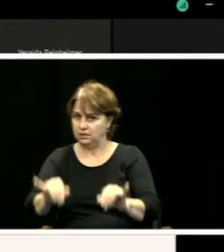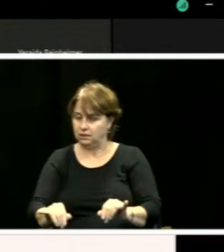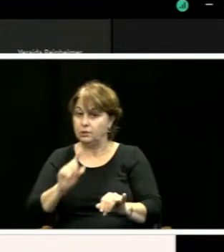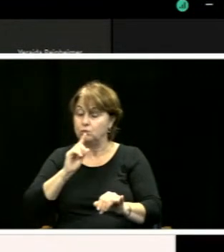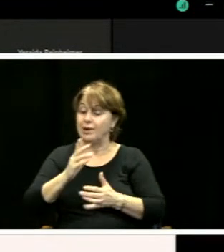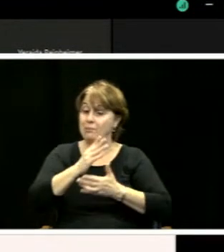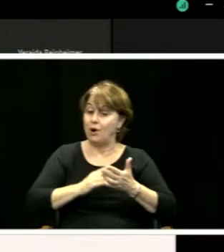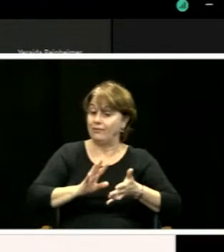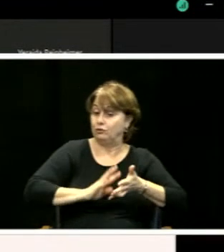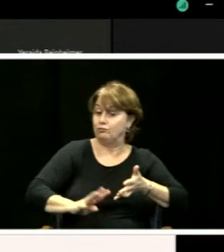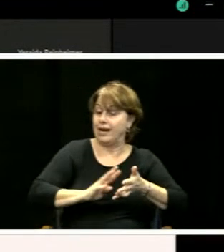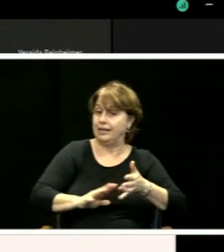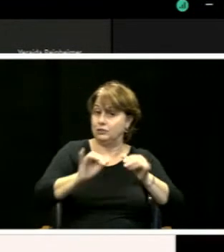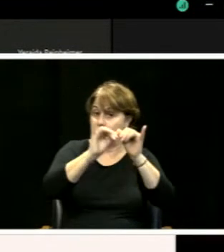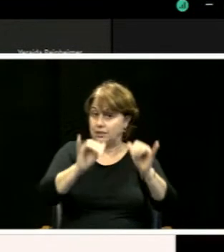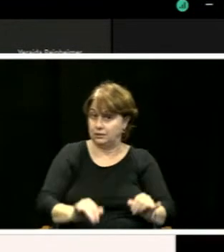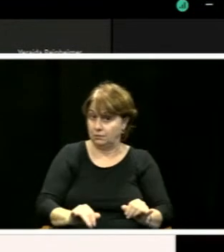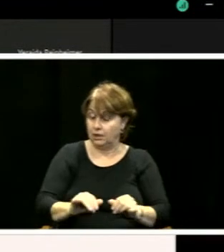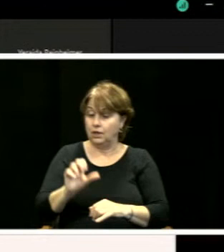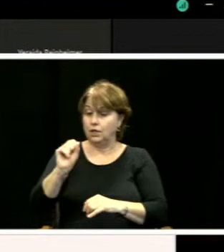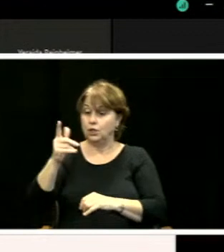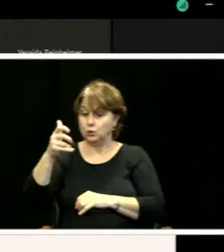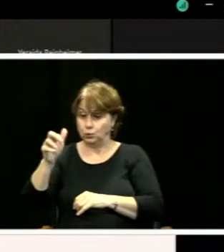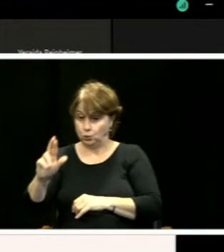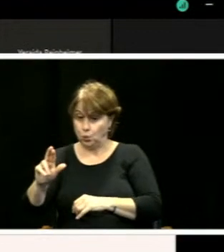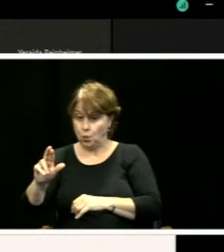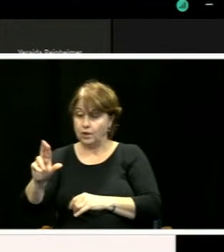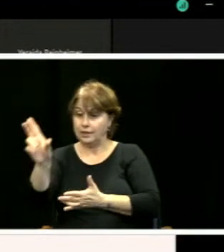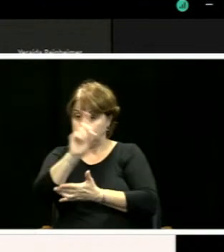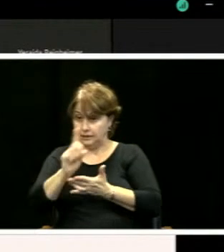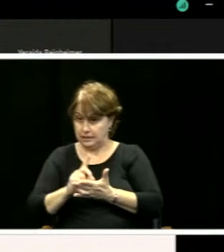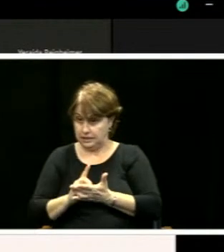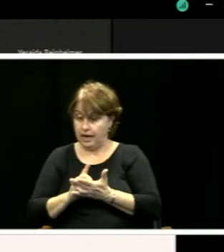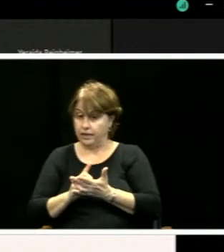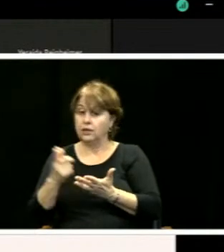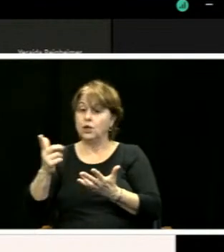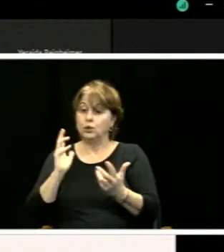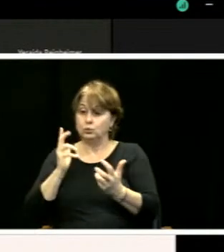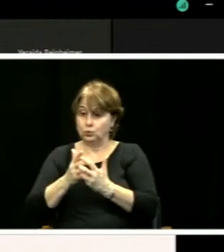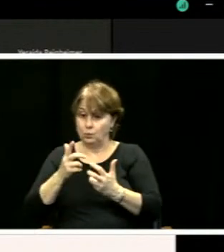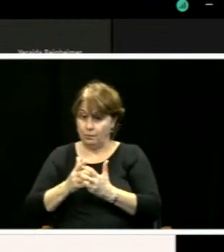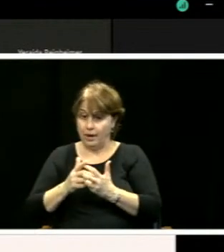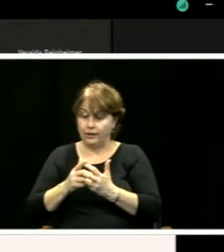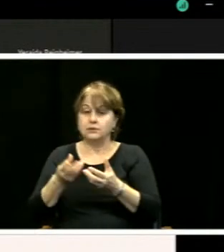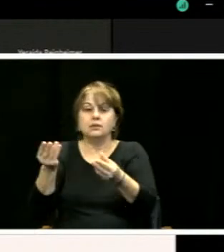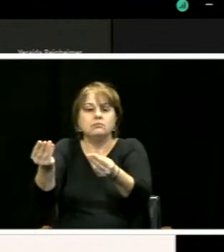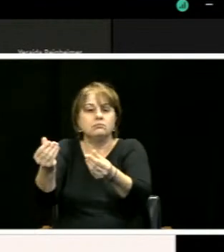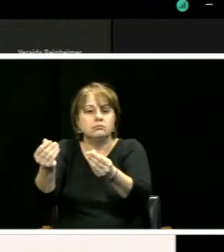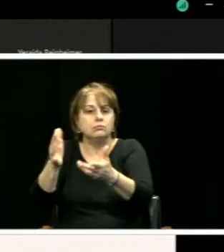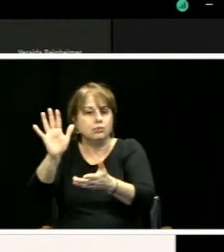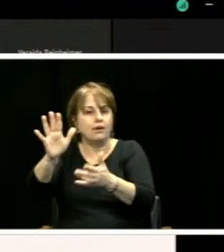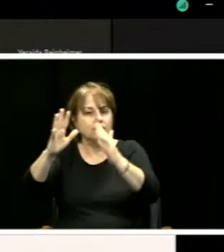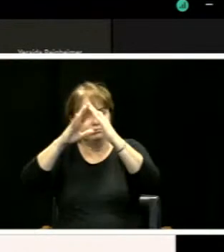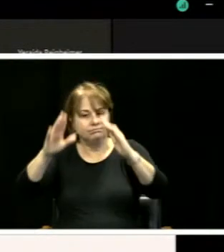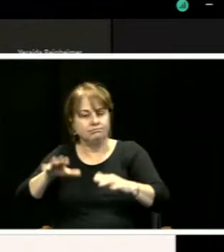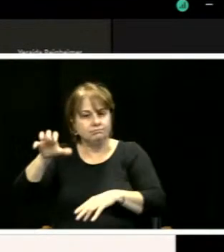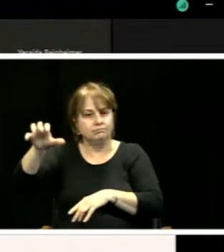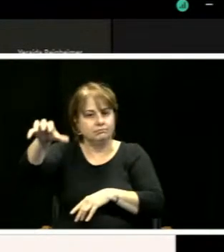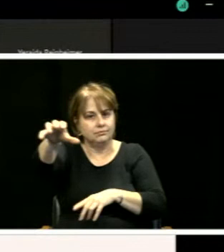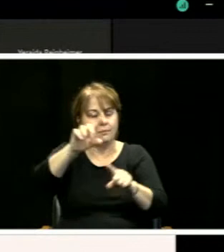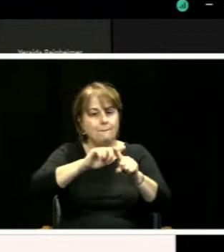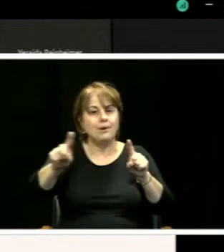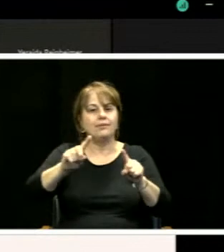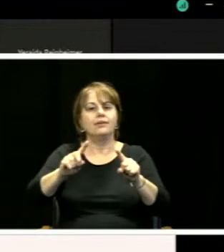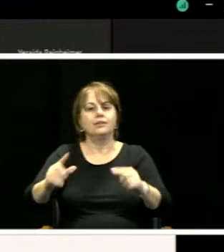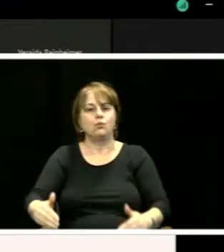sewer system was sized to convey your sanitary sewer and not these private inflow connections. And as a result, they